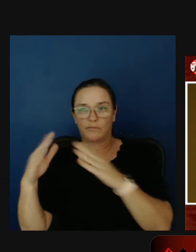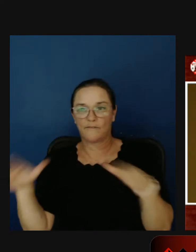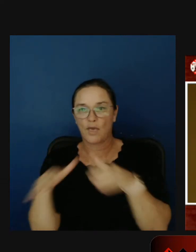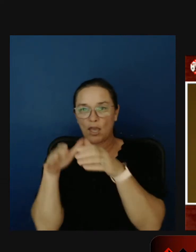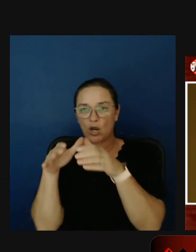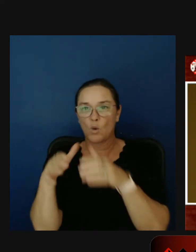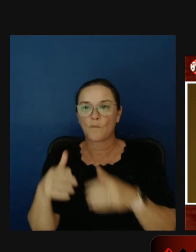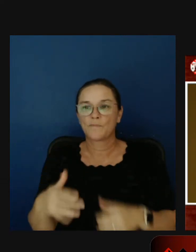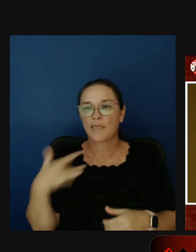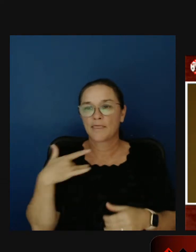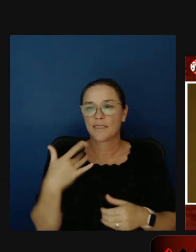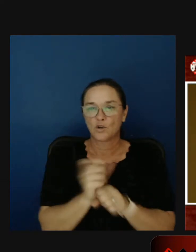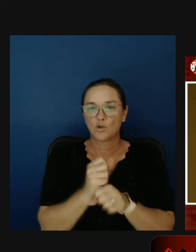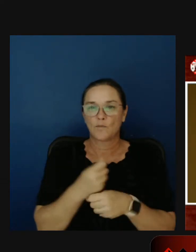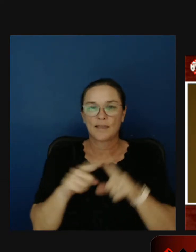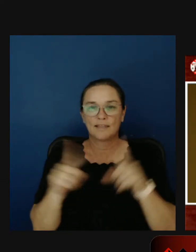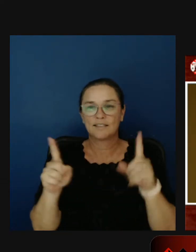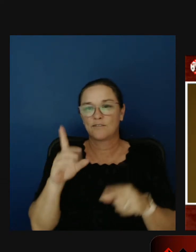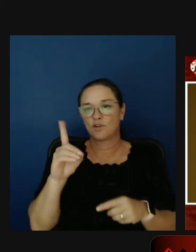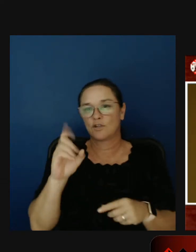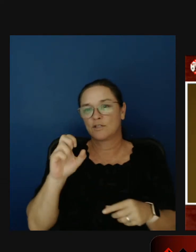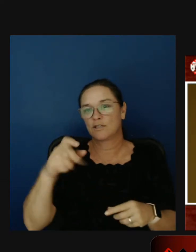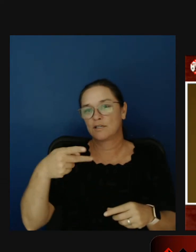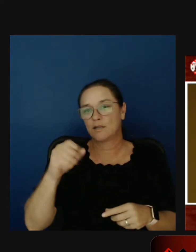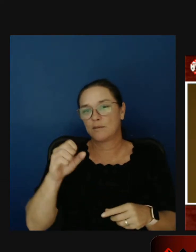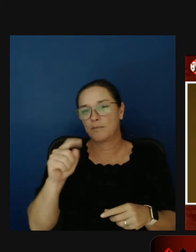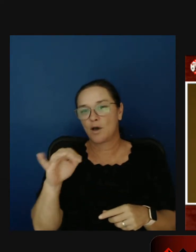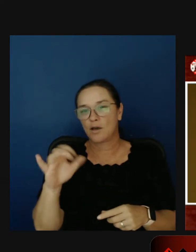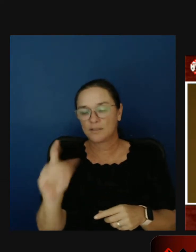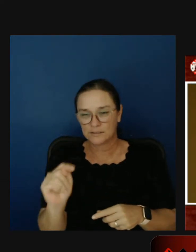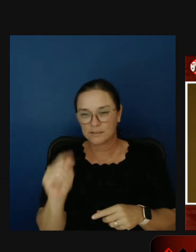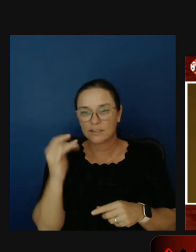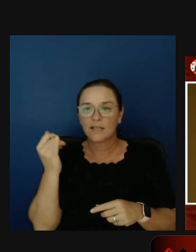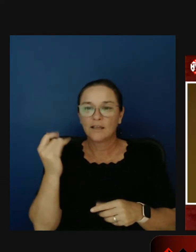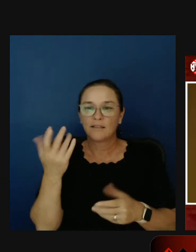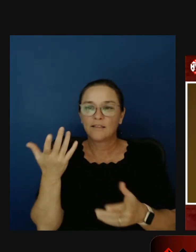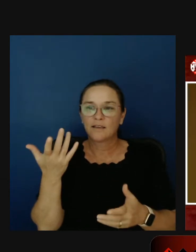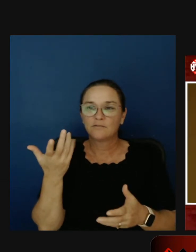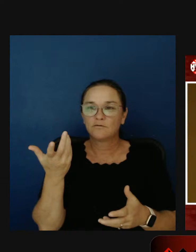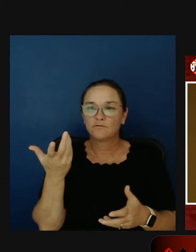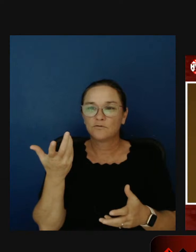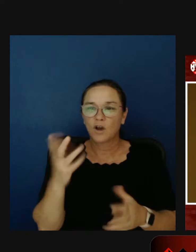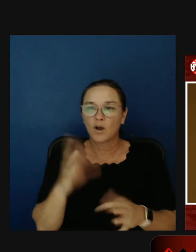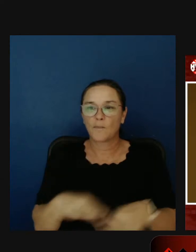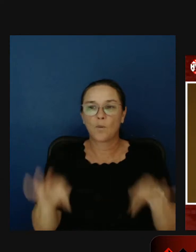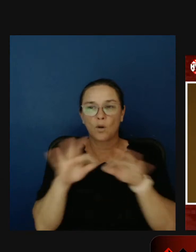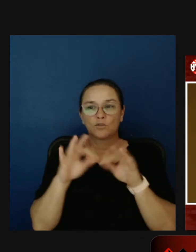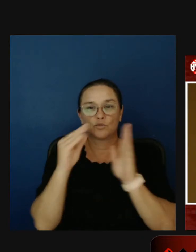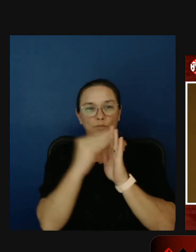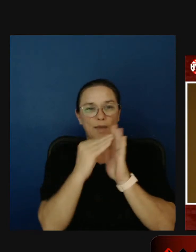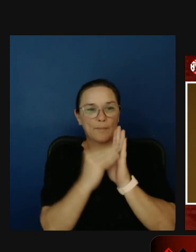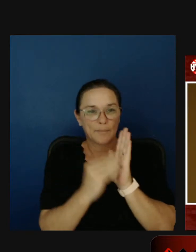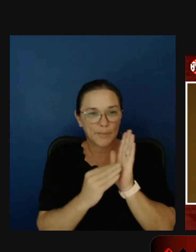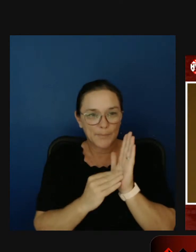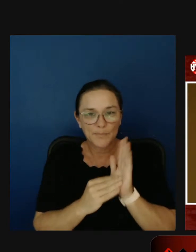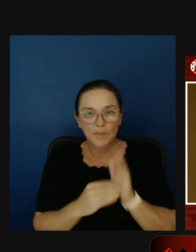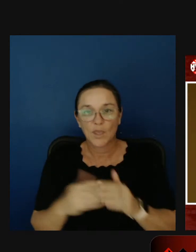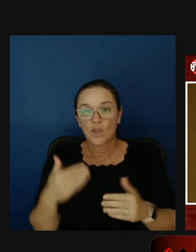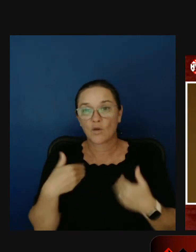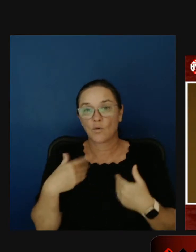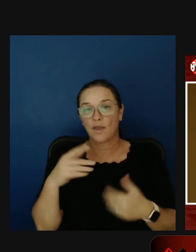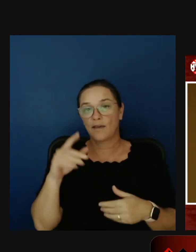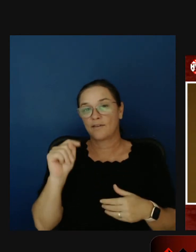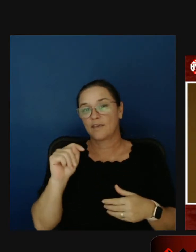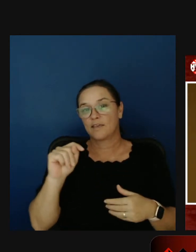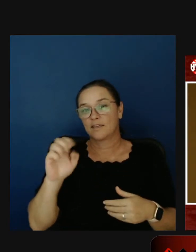tend to make different deposits that are important to map out if you're worried about hazards. So for Hawaii, do we get tephra and